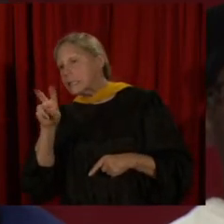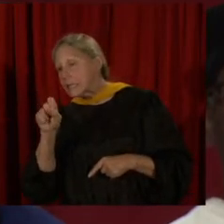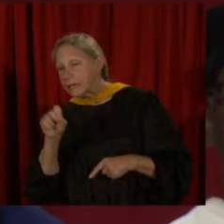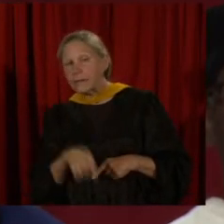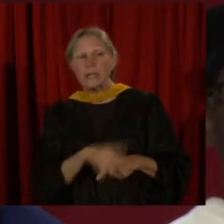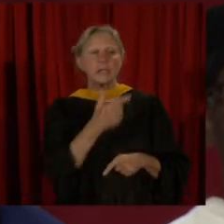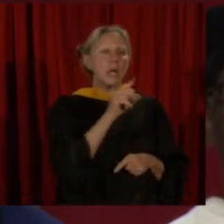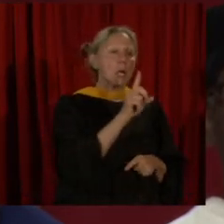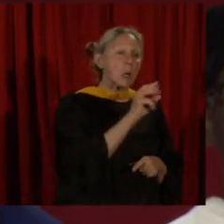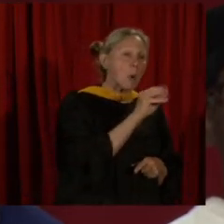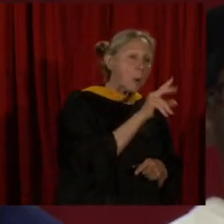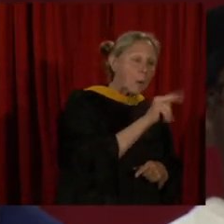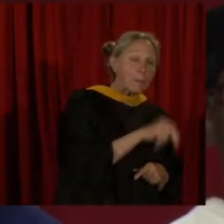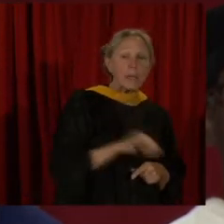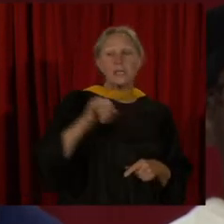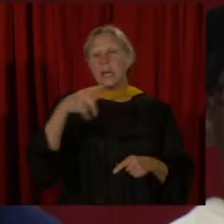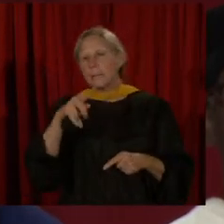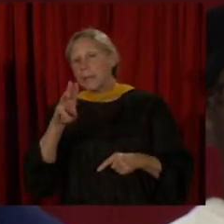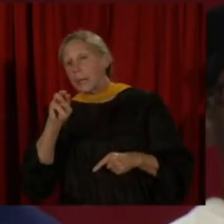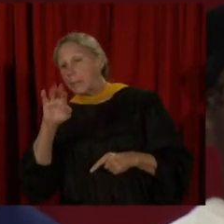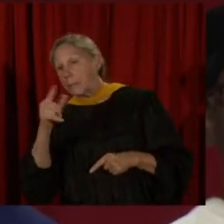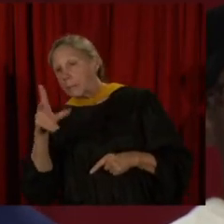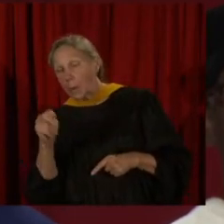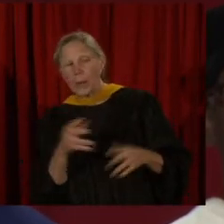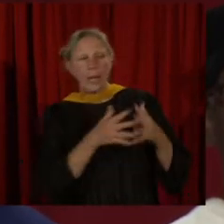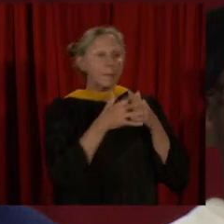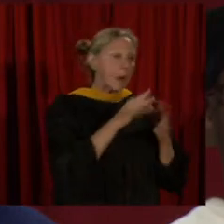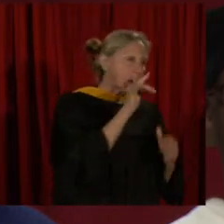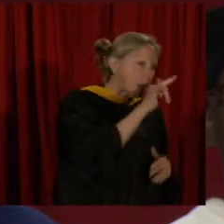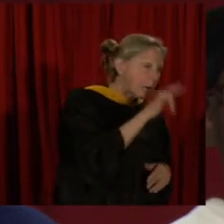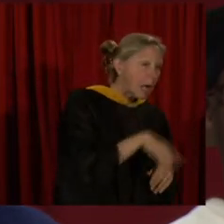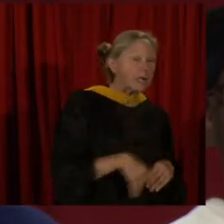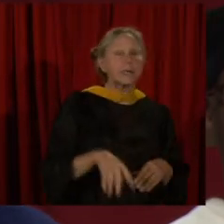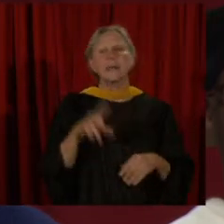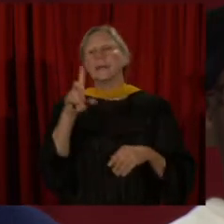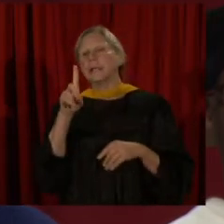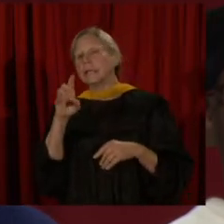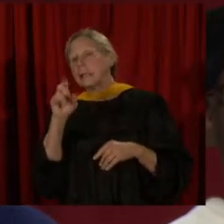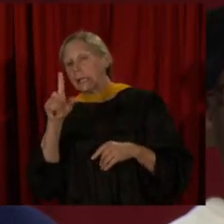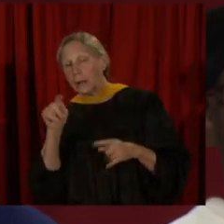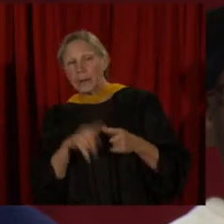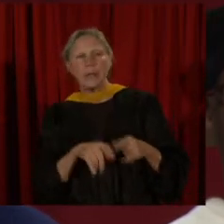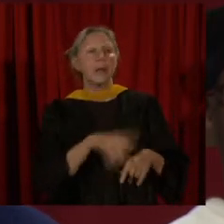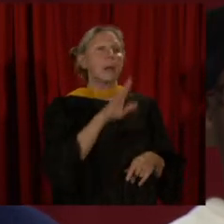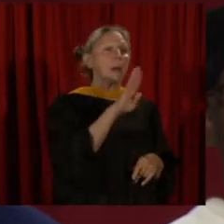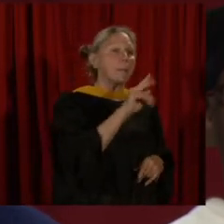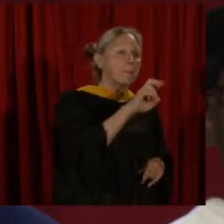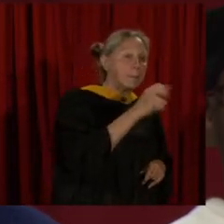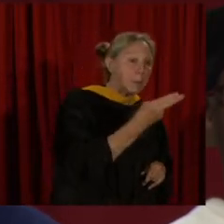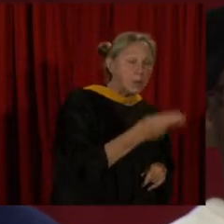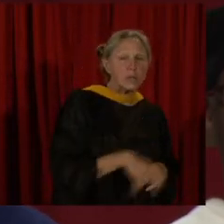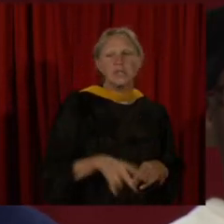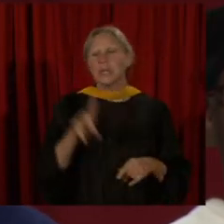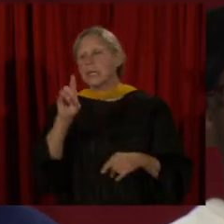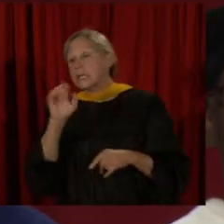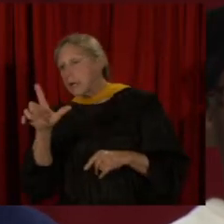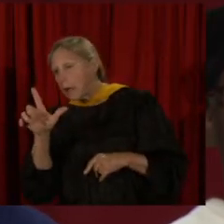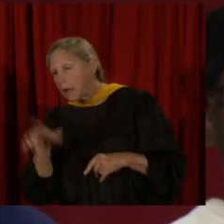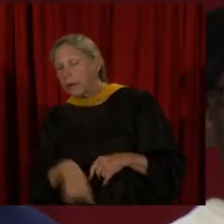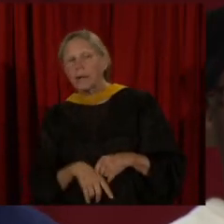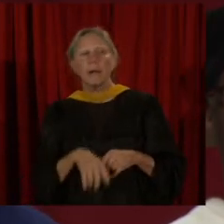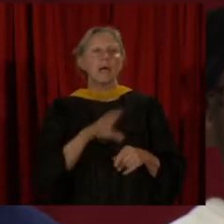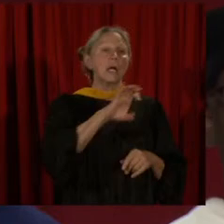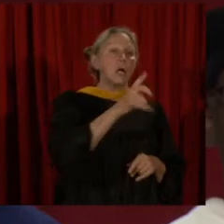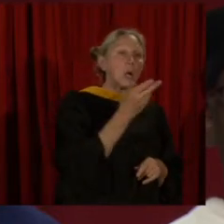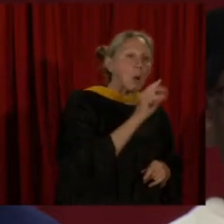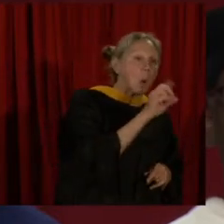Goldman Sachs, JP Morgan Chase, American Airlines, Deloitte, Anheuser-Busch, Dell Technologies, The Clorox